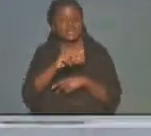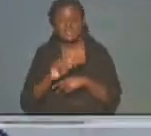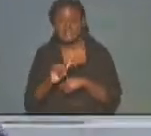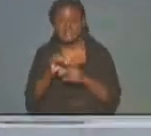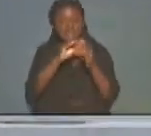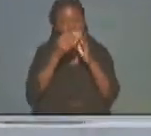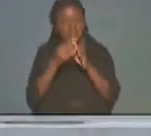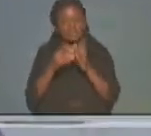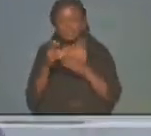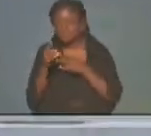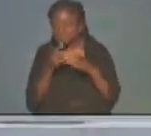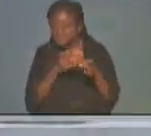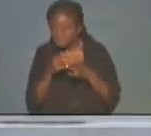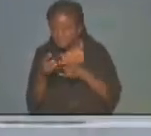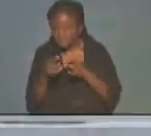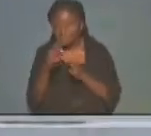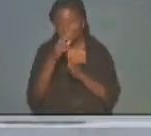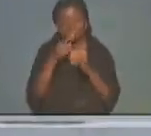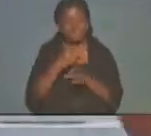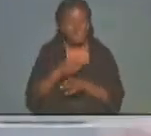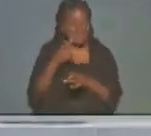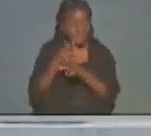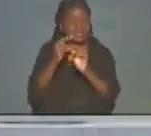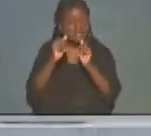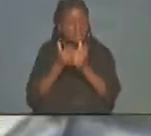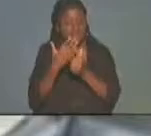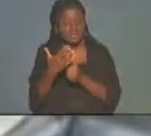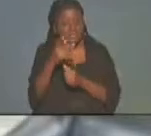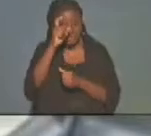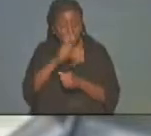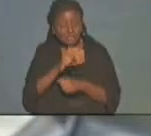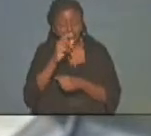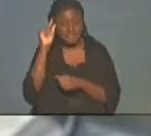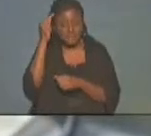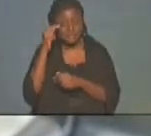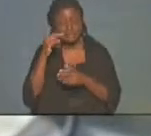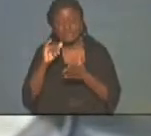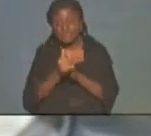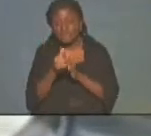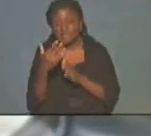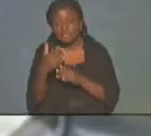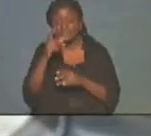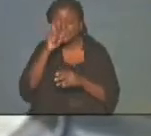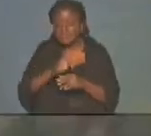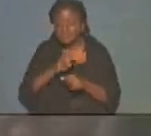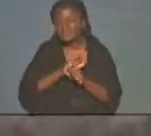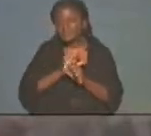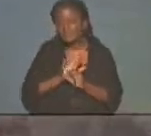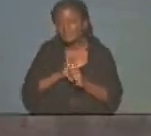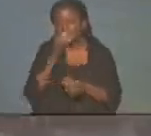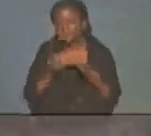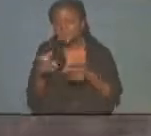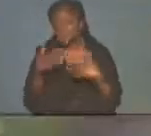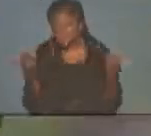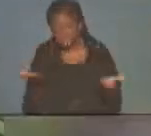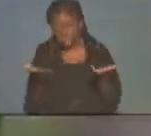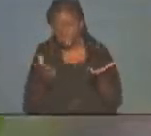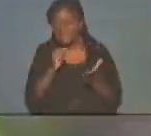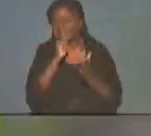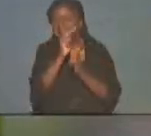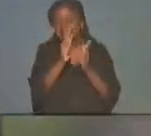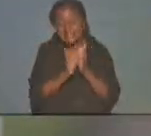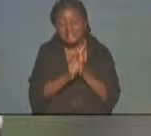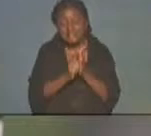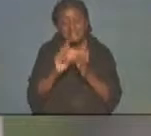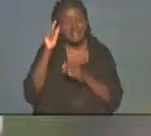rules and the regulations of how things should be governed, those things should have been enforced. If you are here illegally, then the government